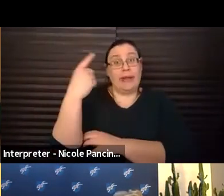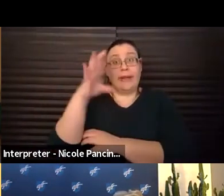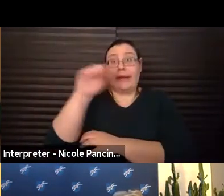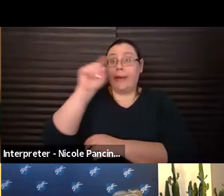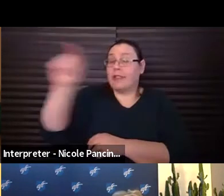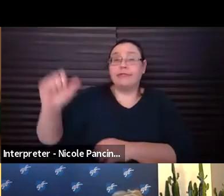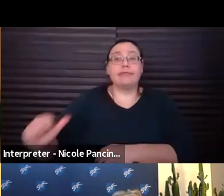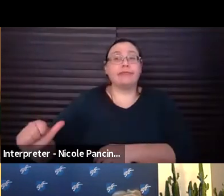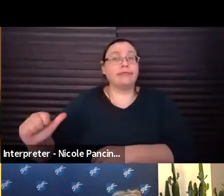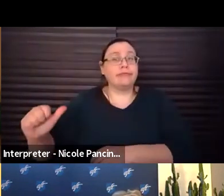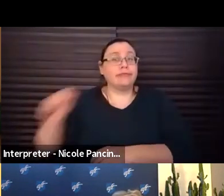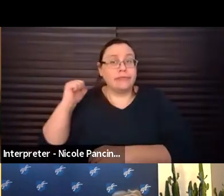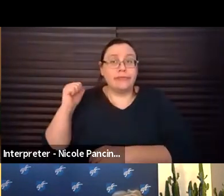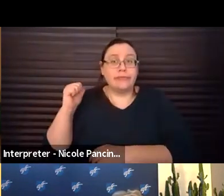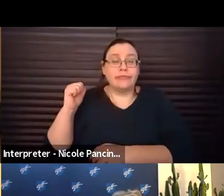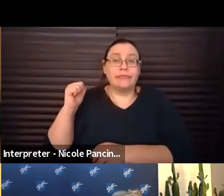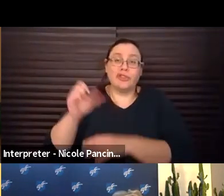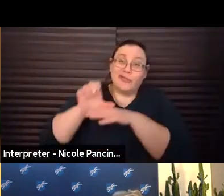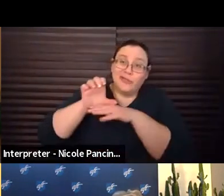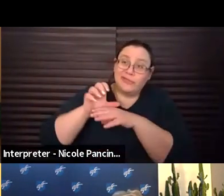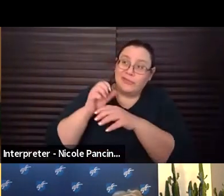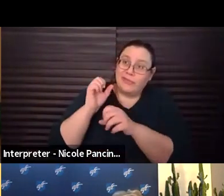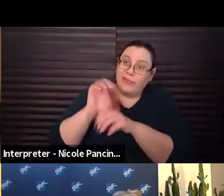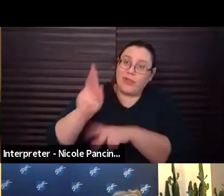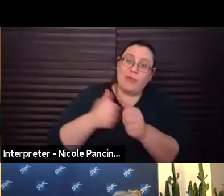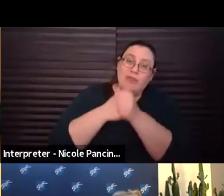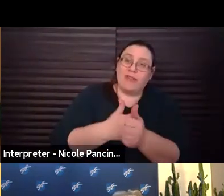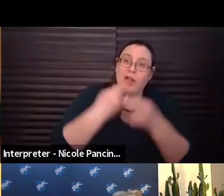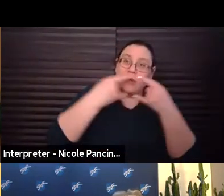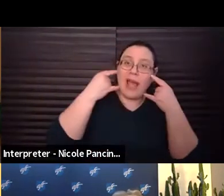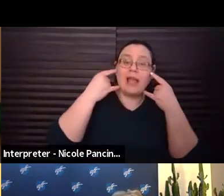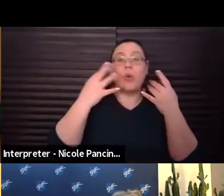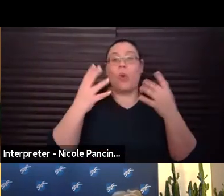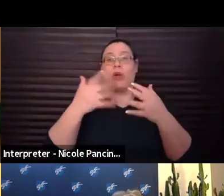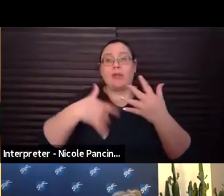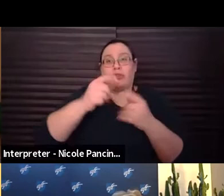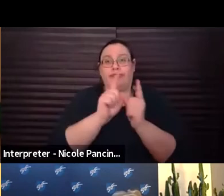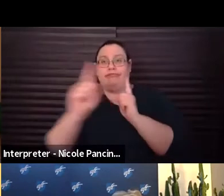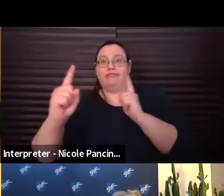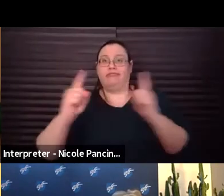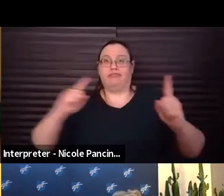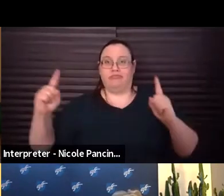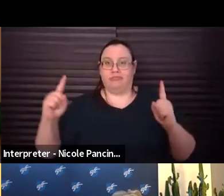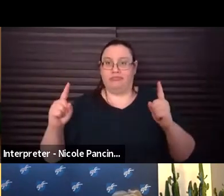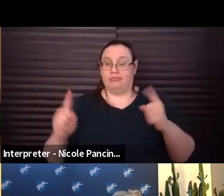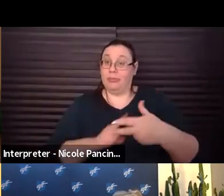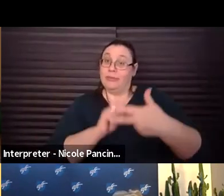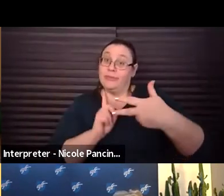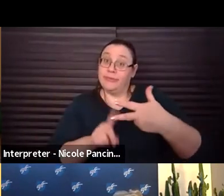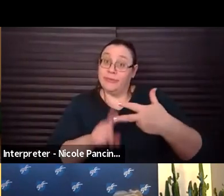to enforce those mask mandates like other measures like social distancing. And thirdly, we